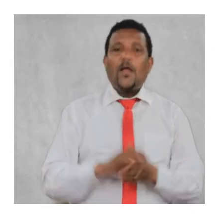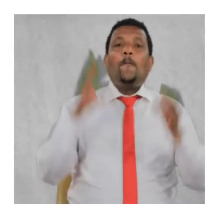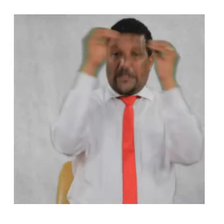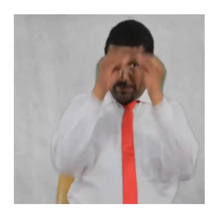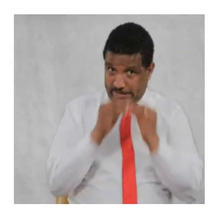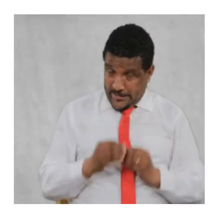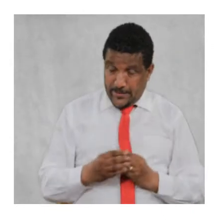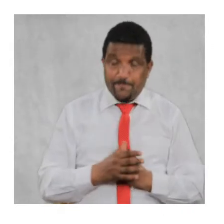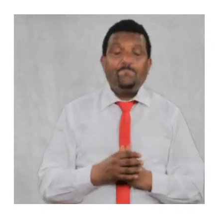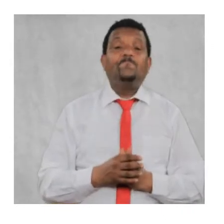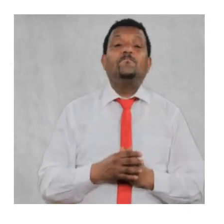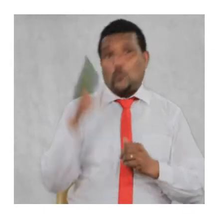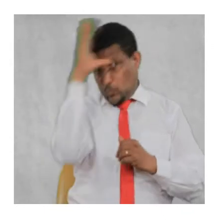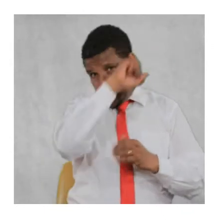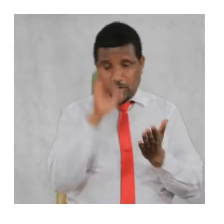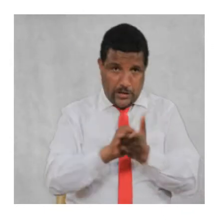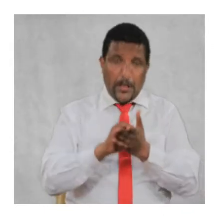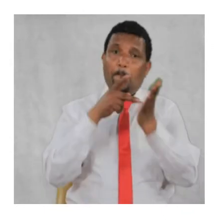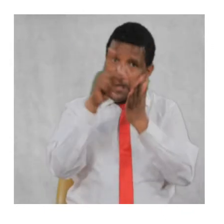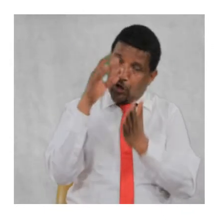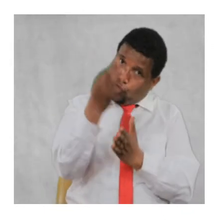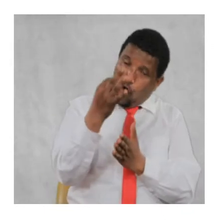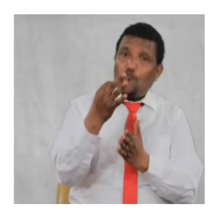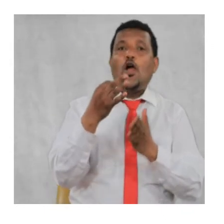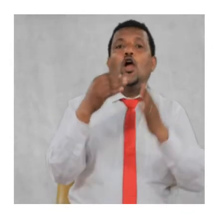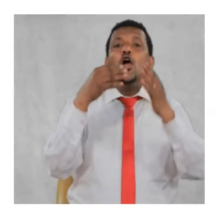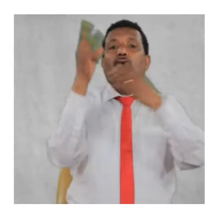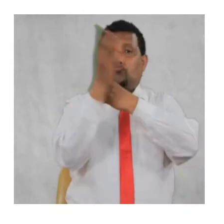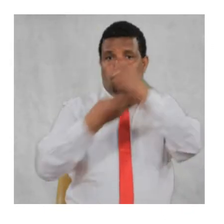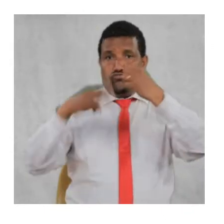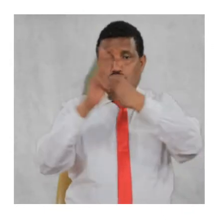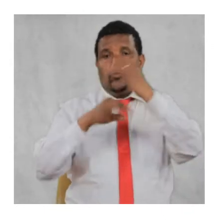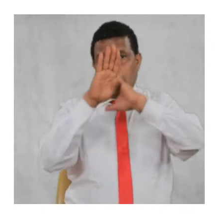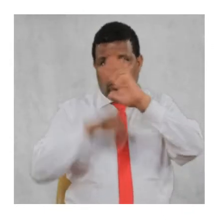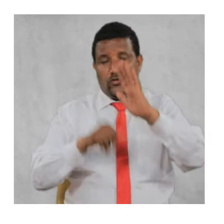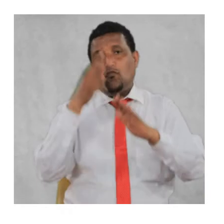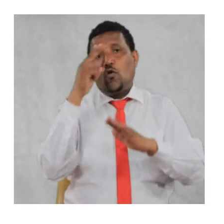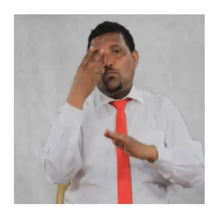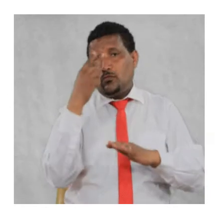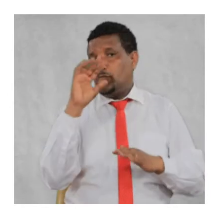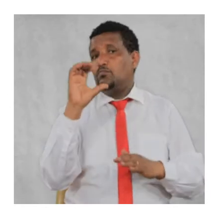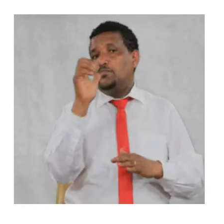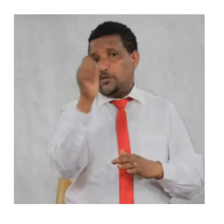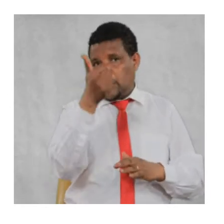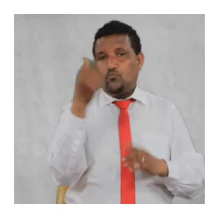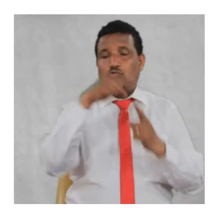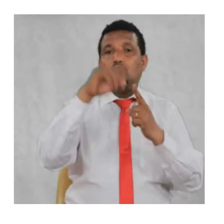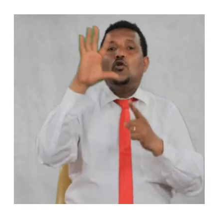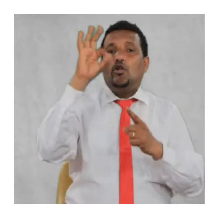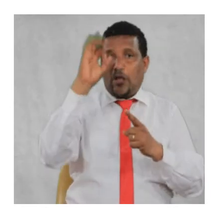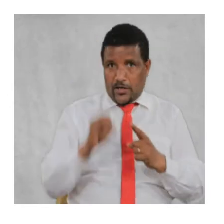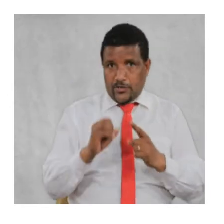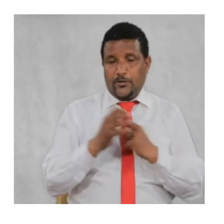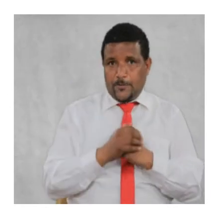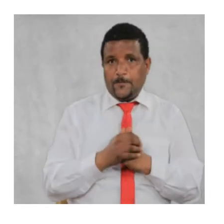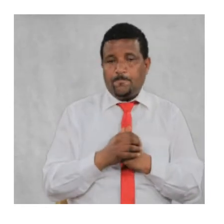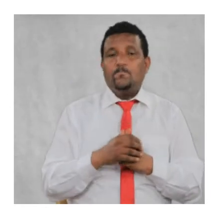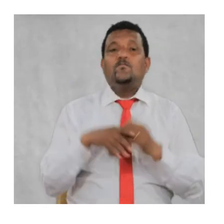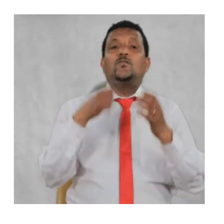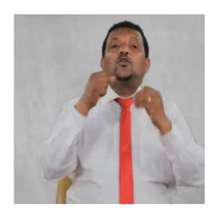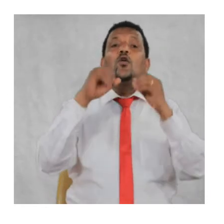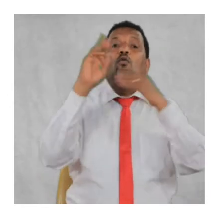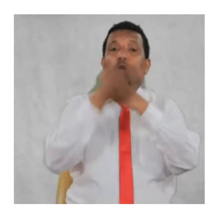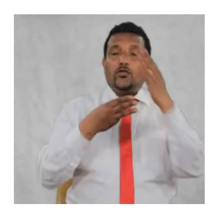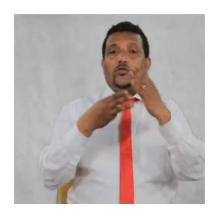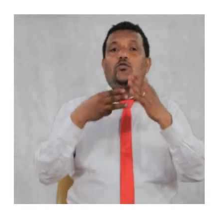Mathematically, consider that the price of weight increases from 10 to 90. As a result, the quantity demanded of weight declines from